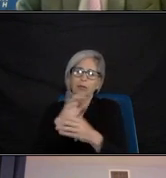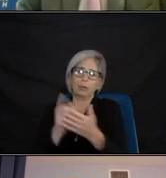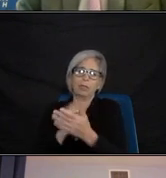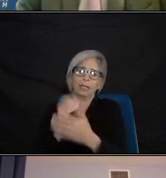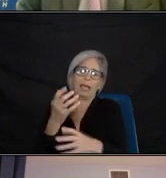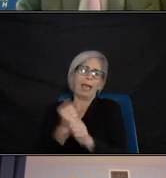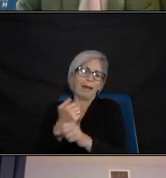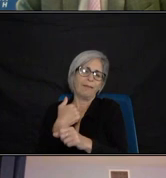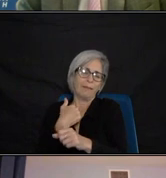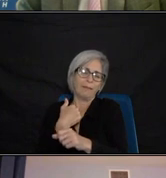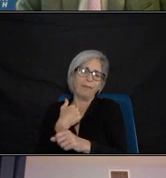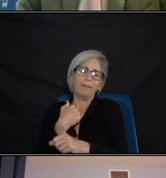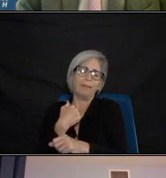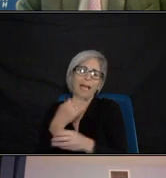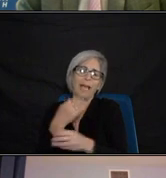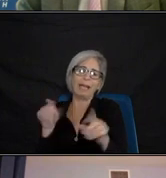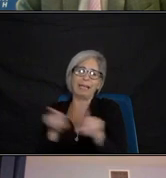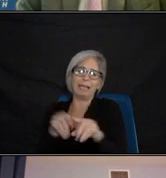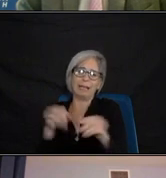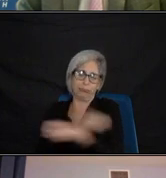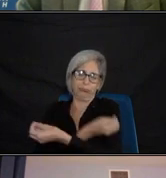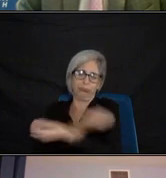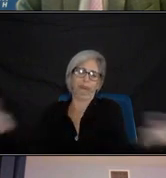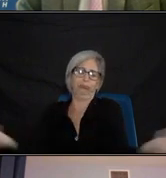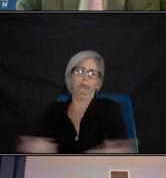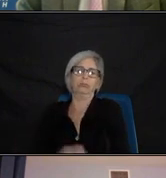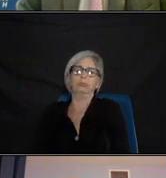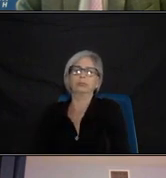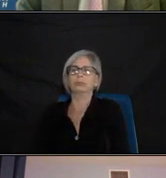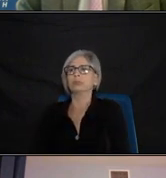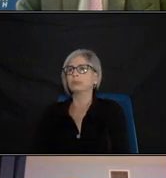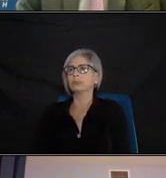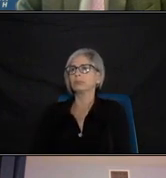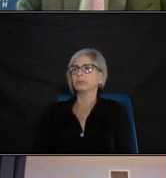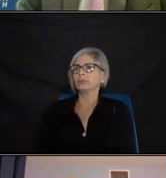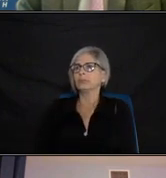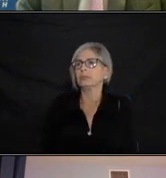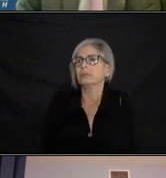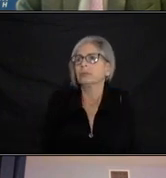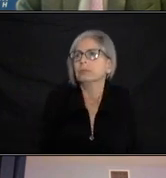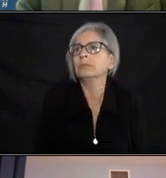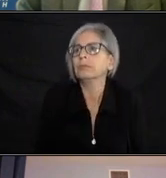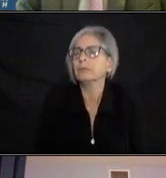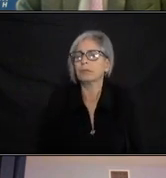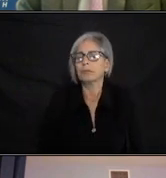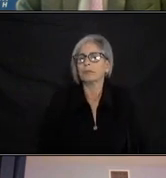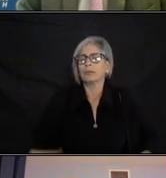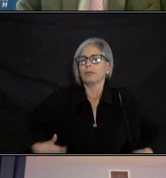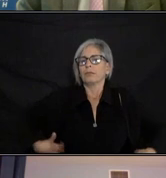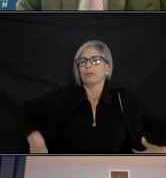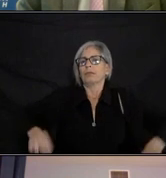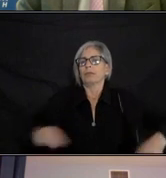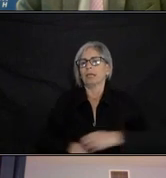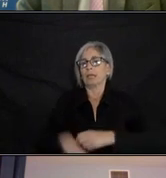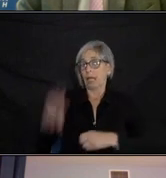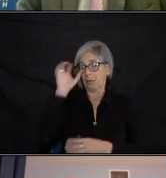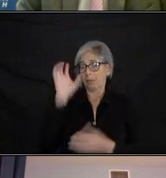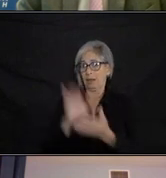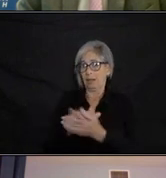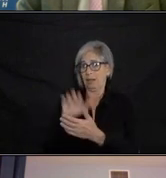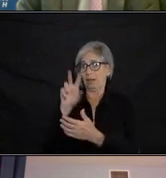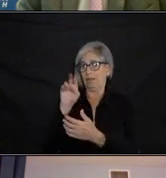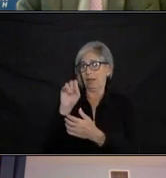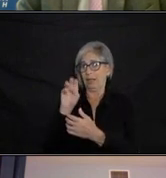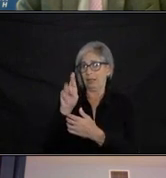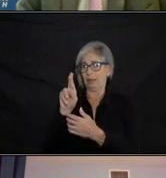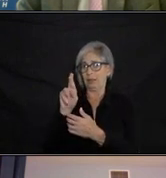agenda item and it's distributed. All right. So I believe the vice mayor's motion